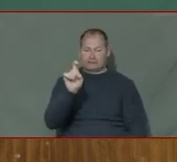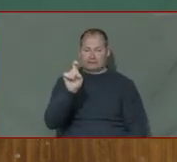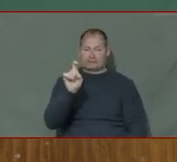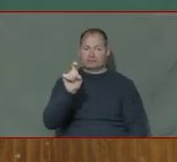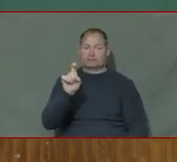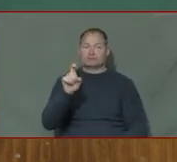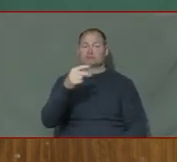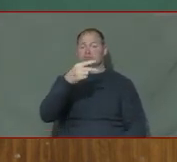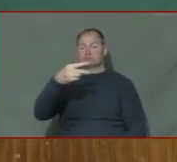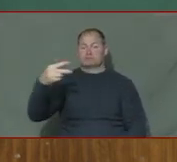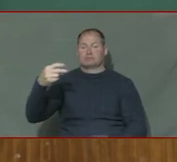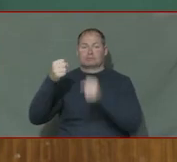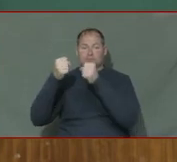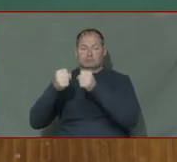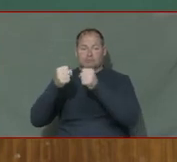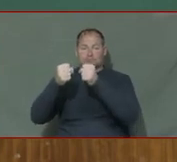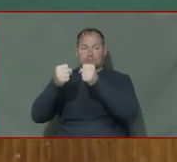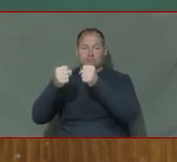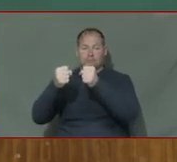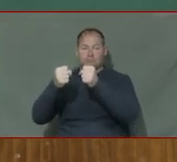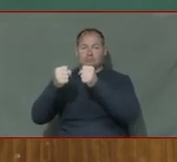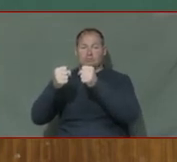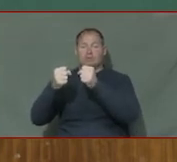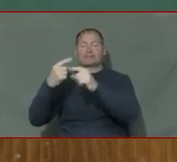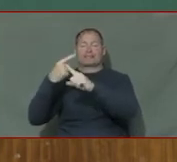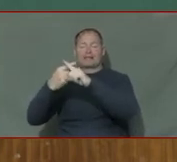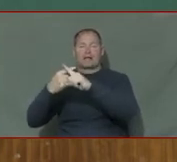constant times x to the power of n, correct?